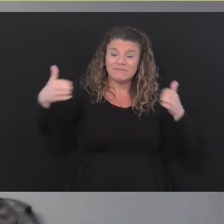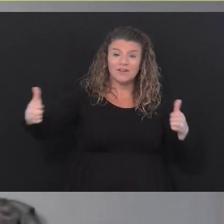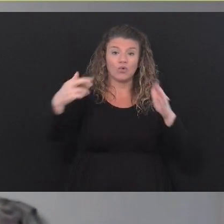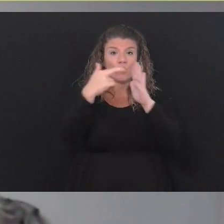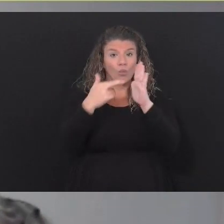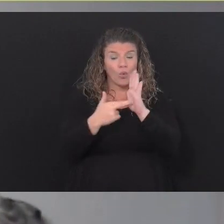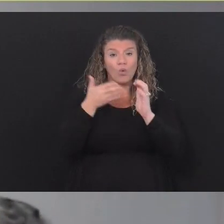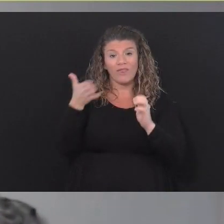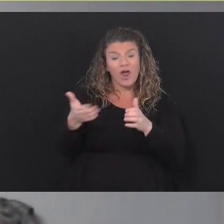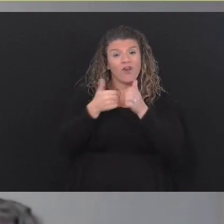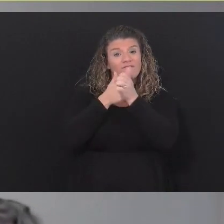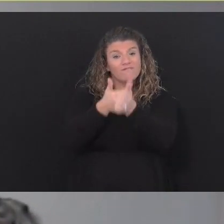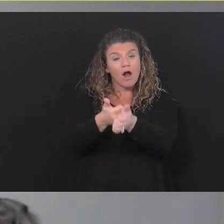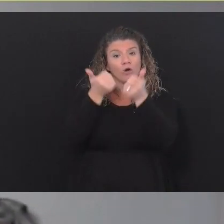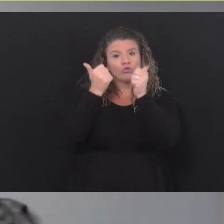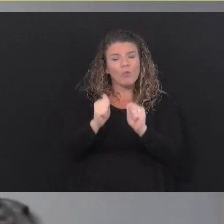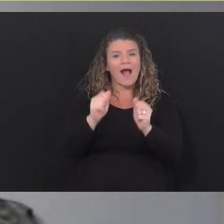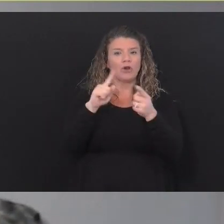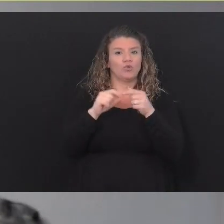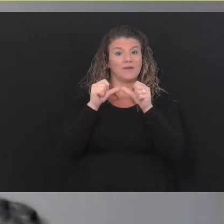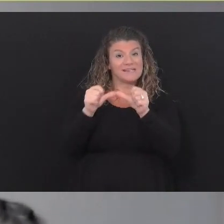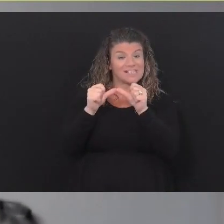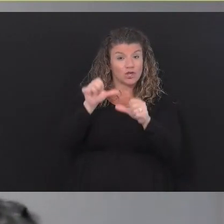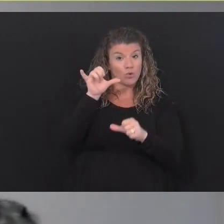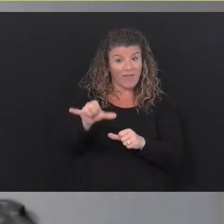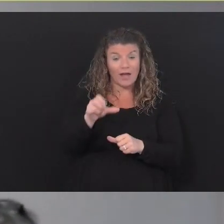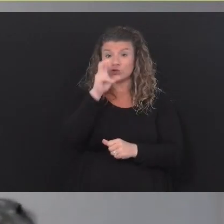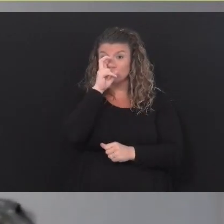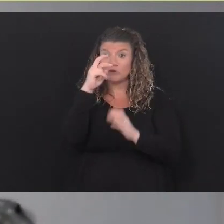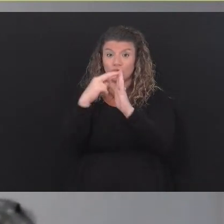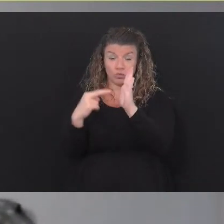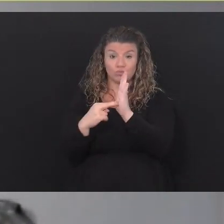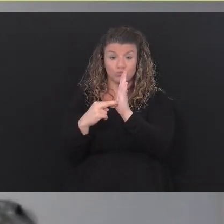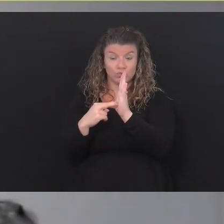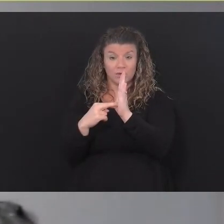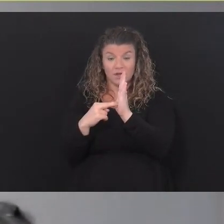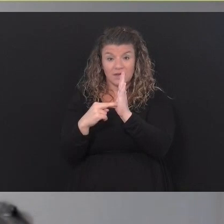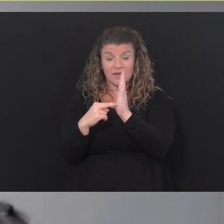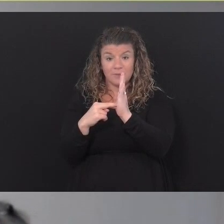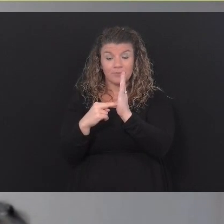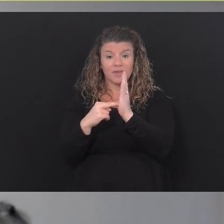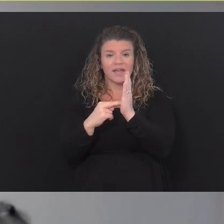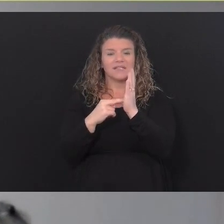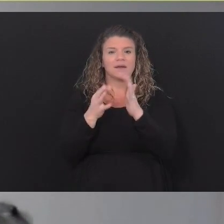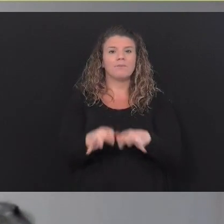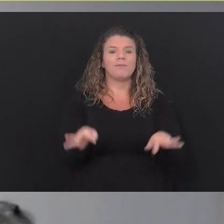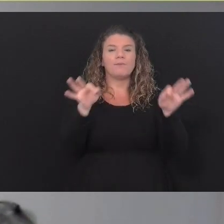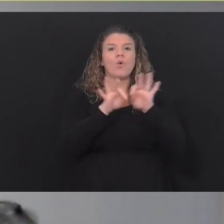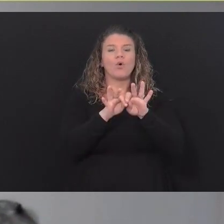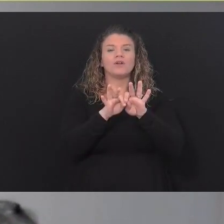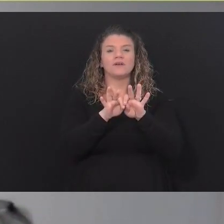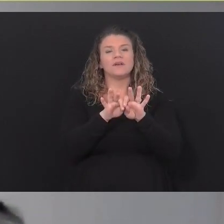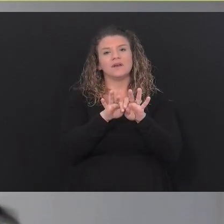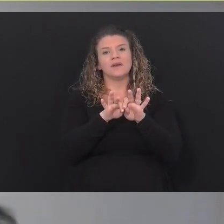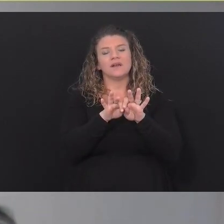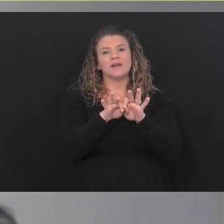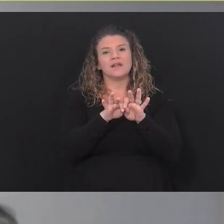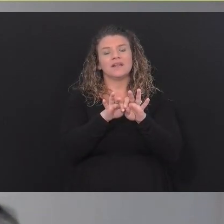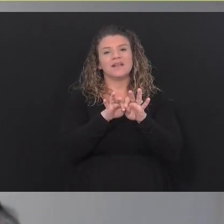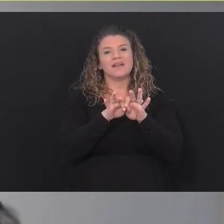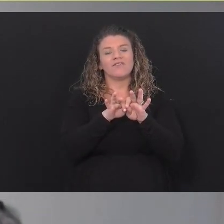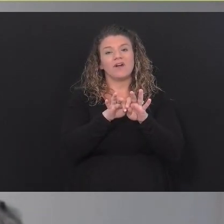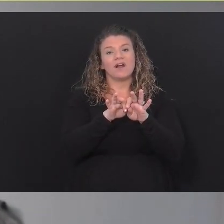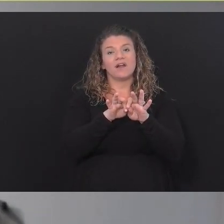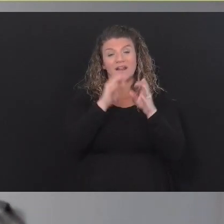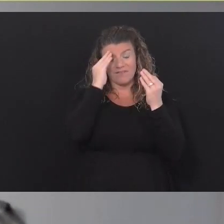there and really are trying to adhere to that very, very tightly and very broadly, that we really have to say that